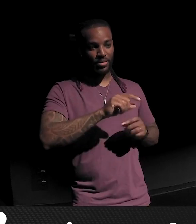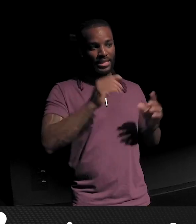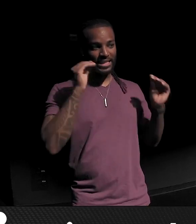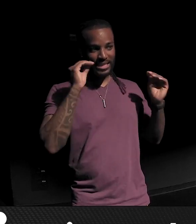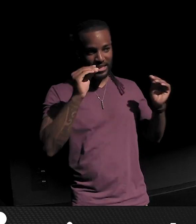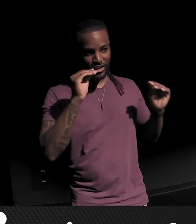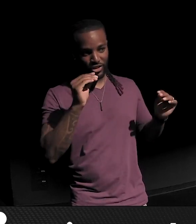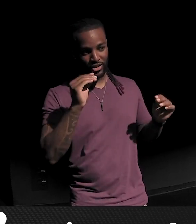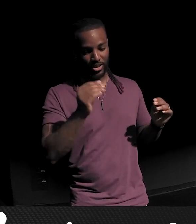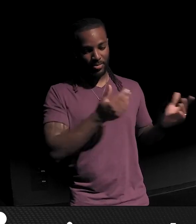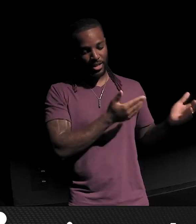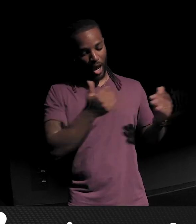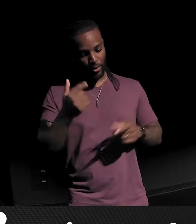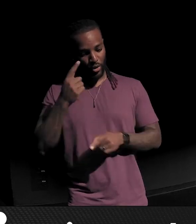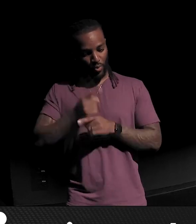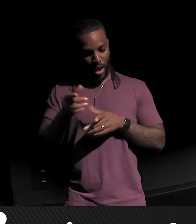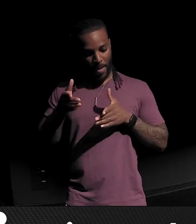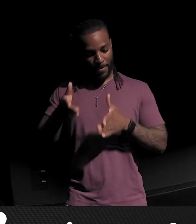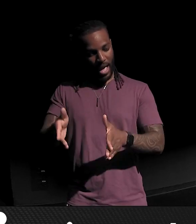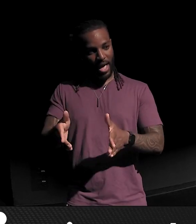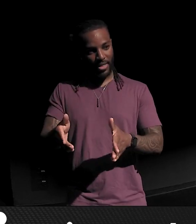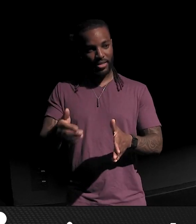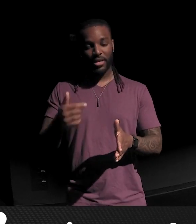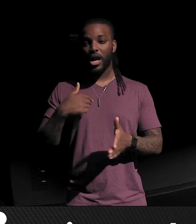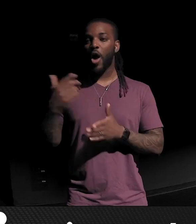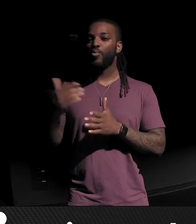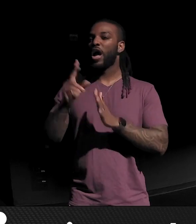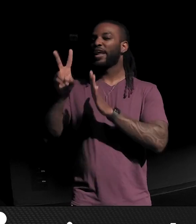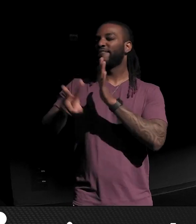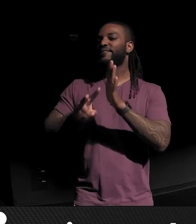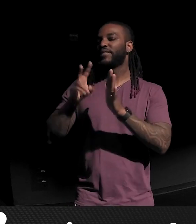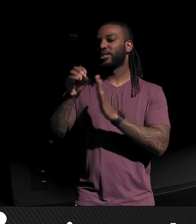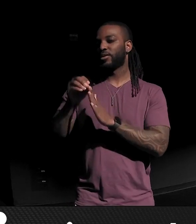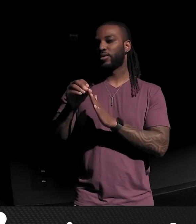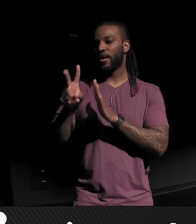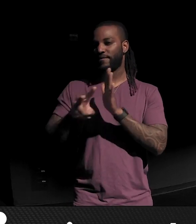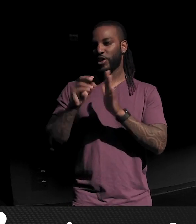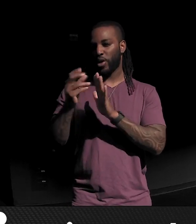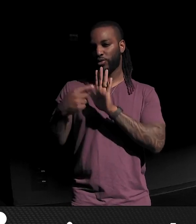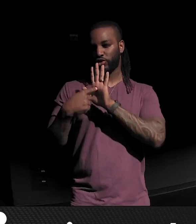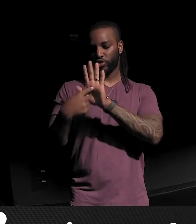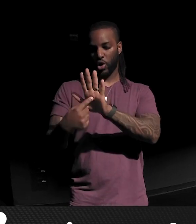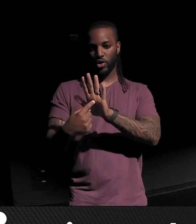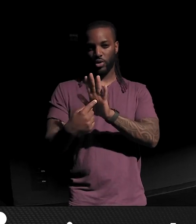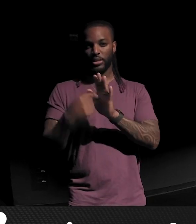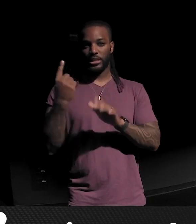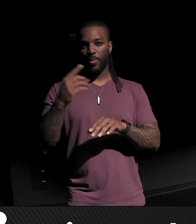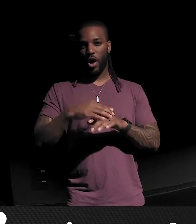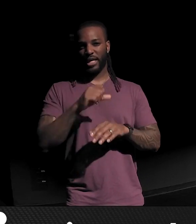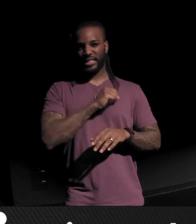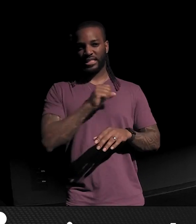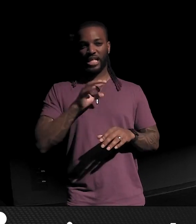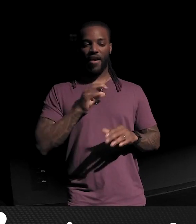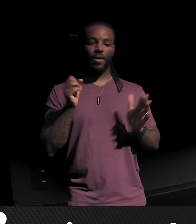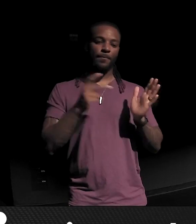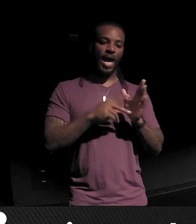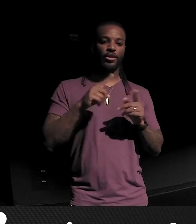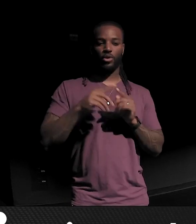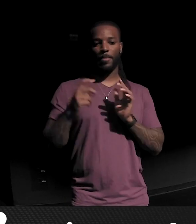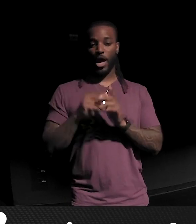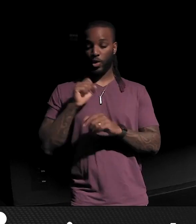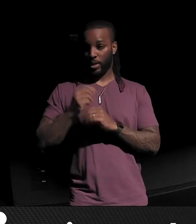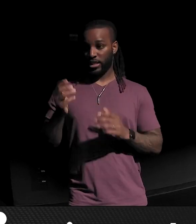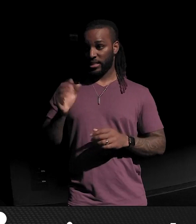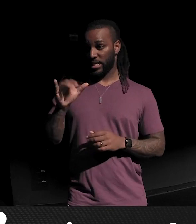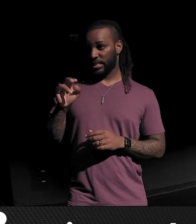path. I brought a story, a video I want to show you, an example of someone who's on staff with Back to Back. He works here in Cincinnati over